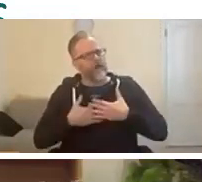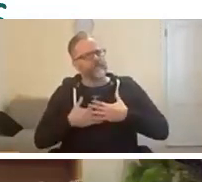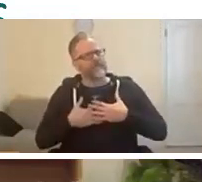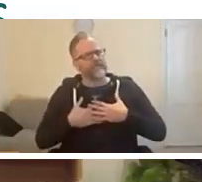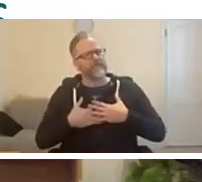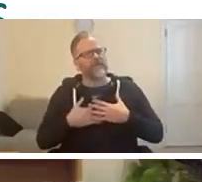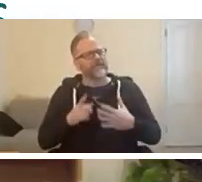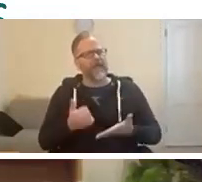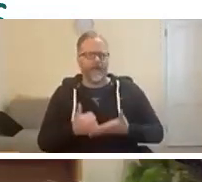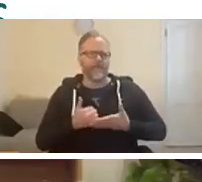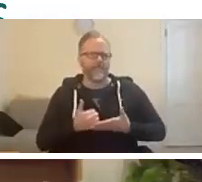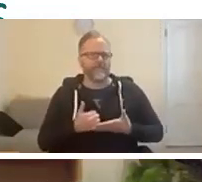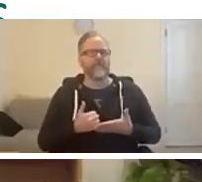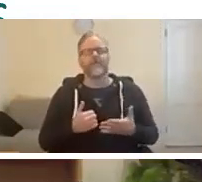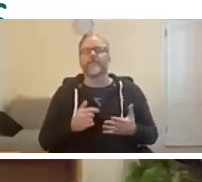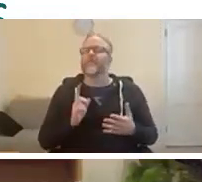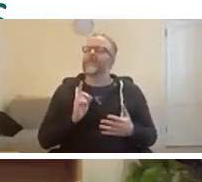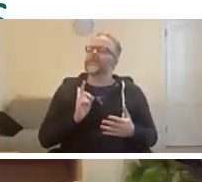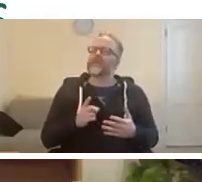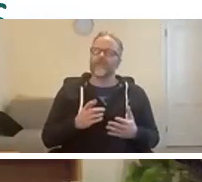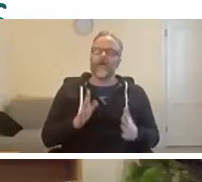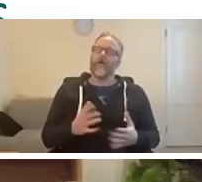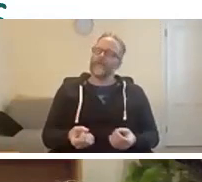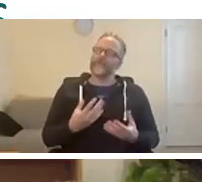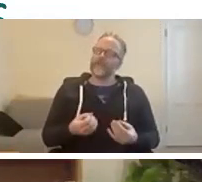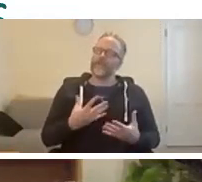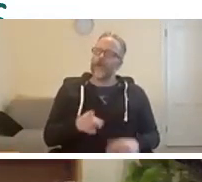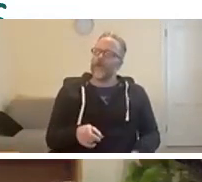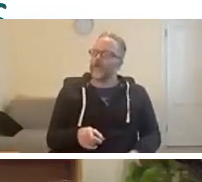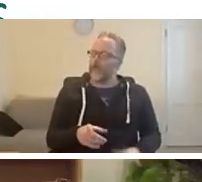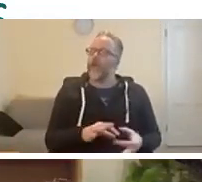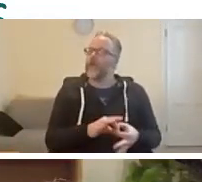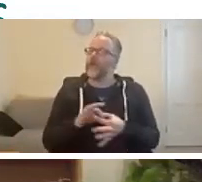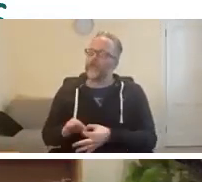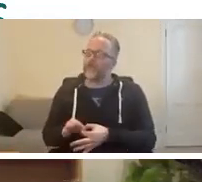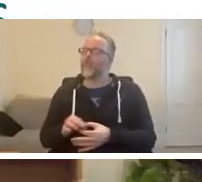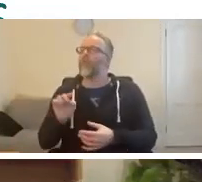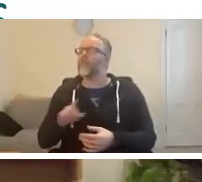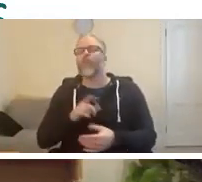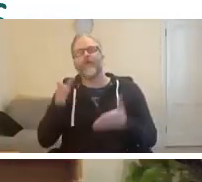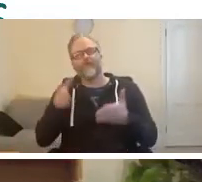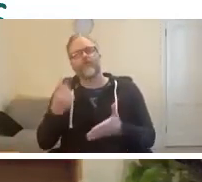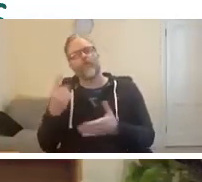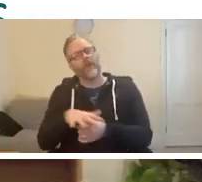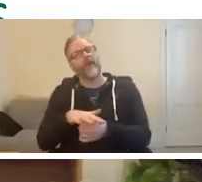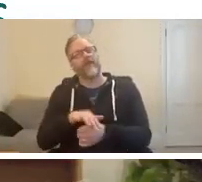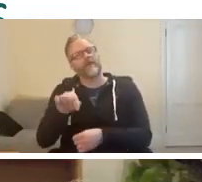being helpful. And it was this pivotal feedback which underpinned the reason that we chose to focus on this area.